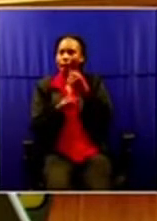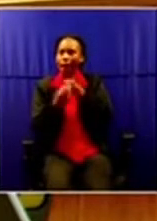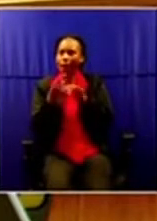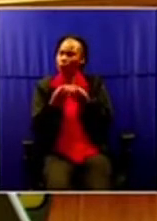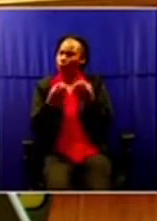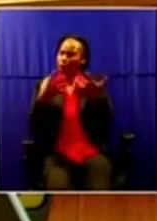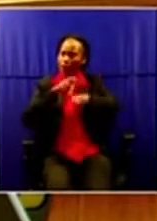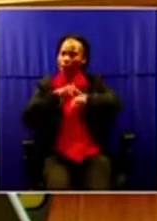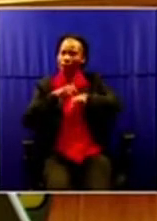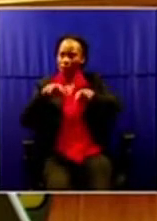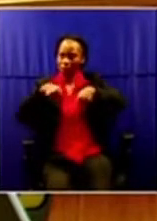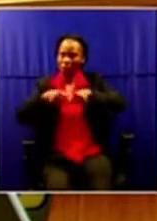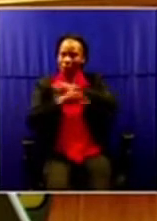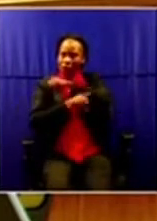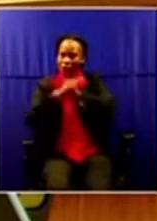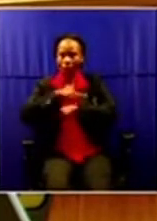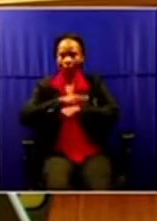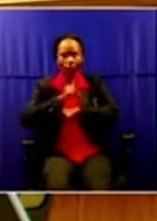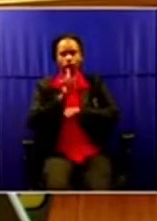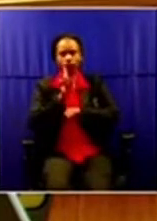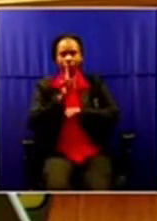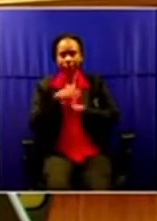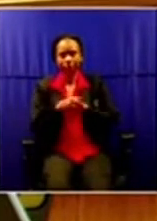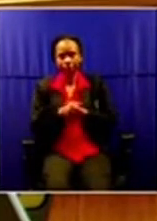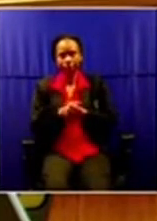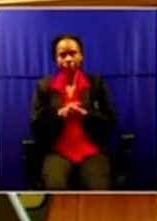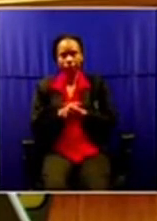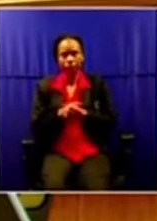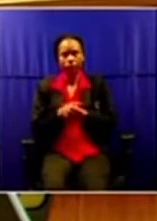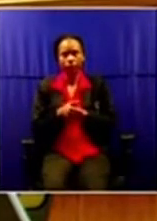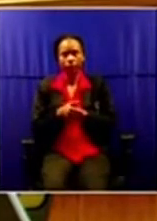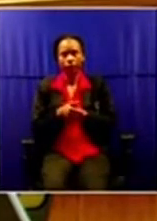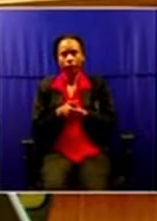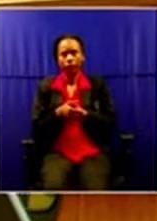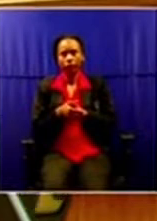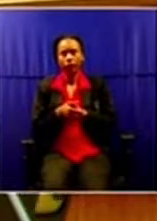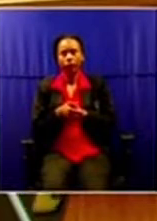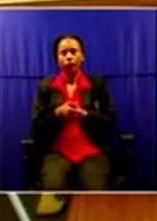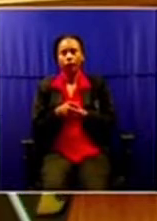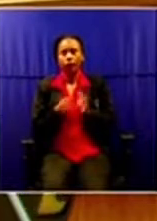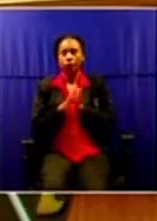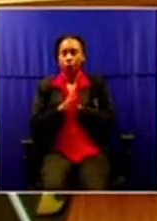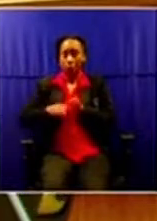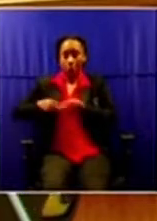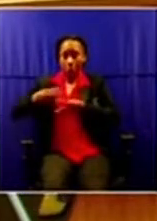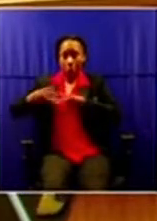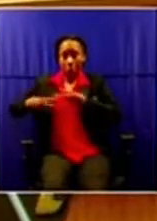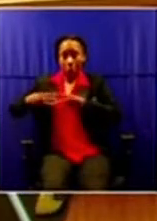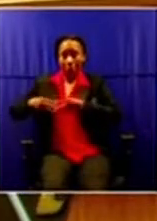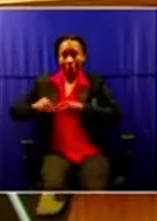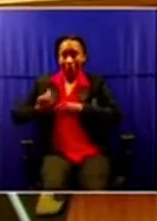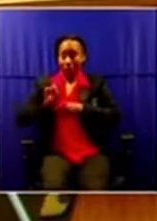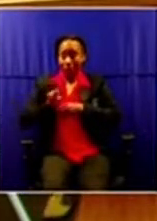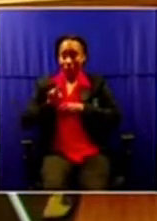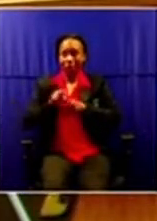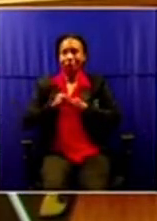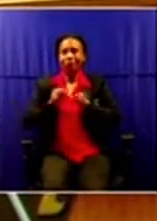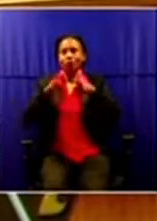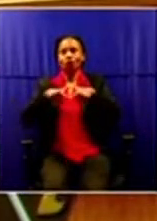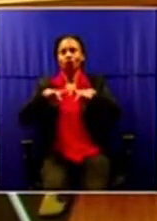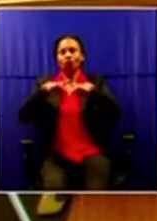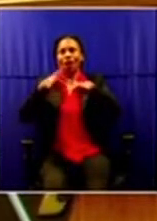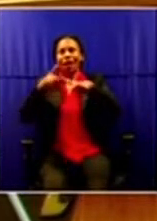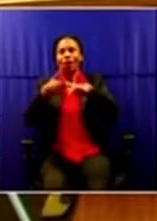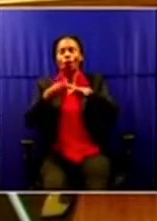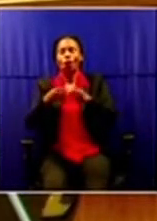past. The wealth that lies beneath our soil has been central to our country's economy